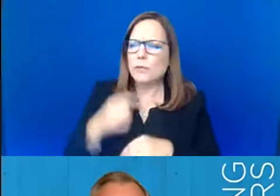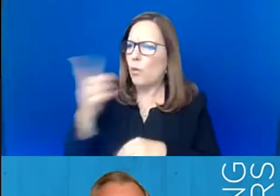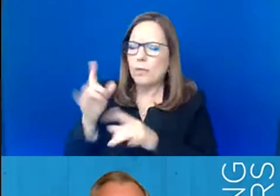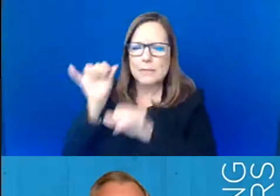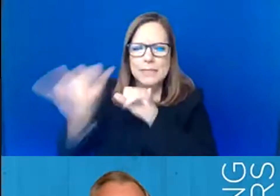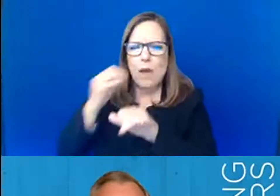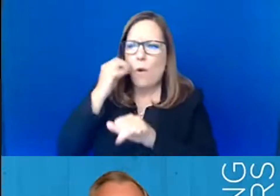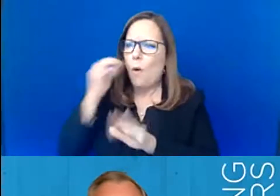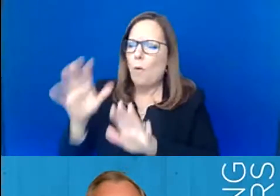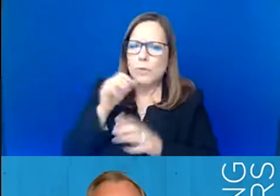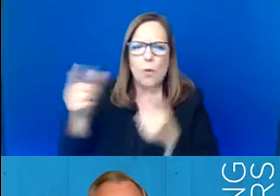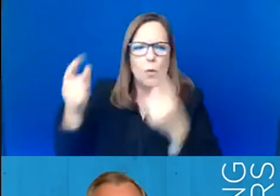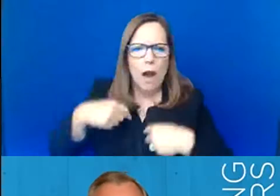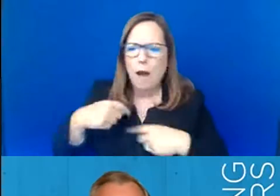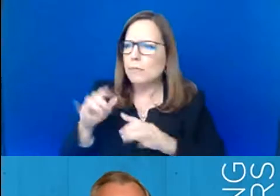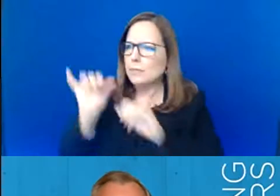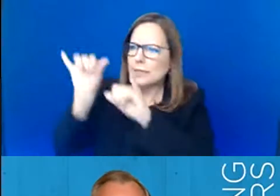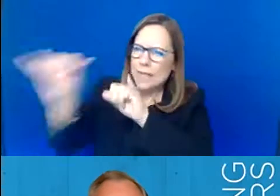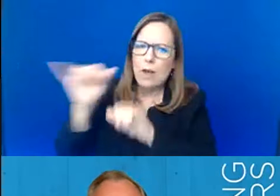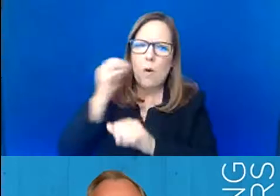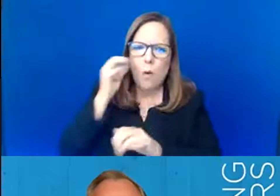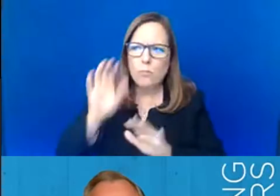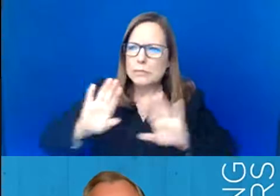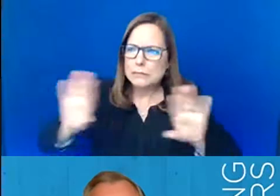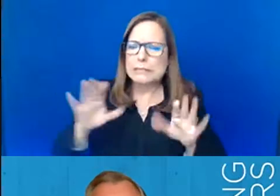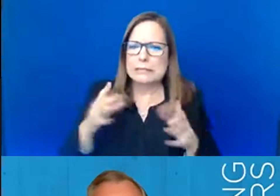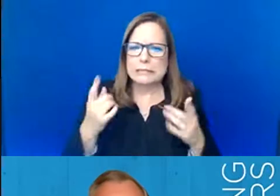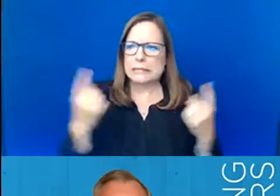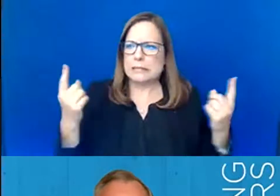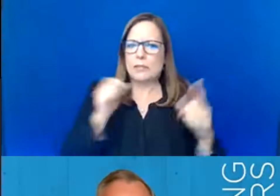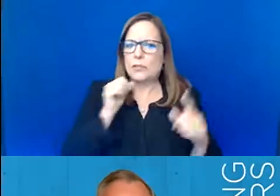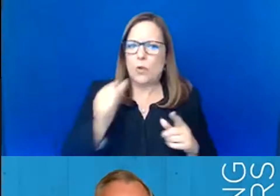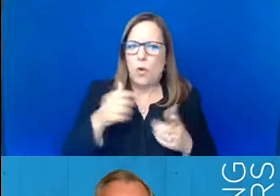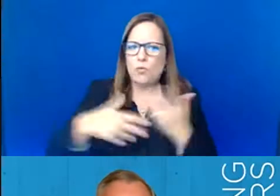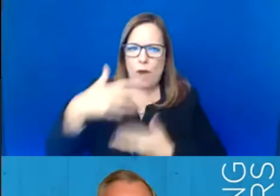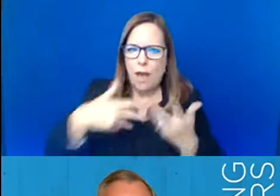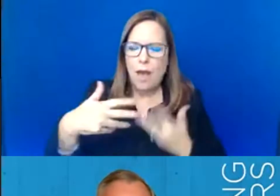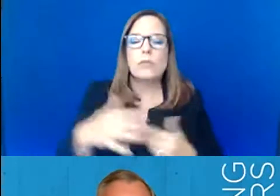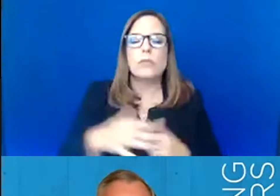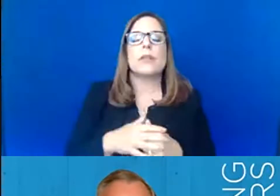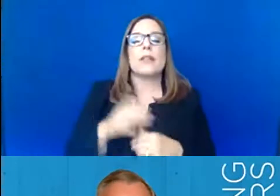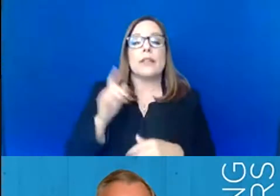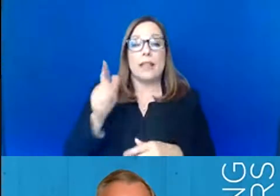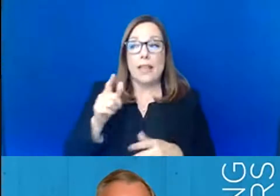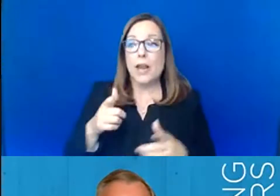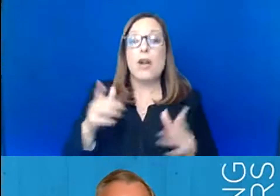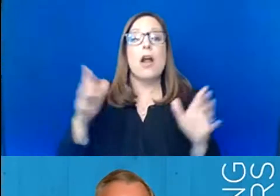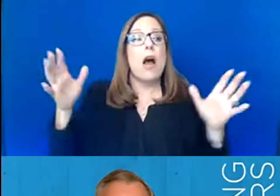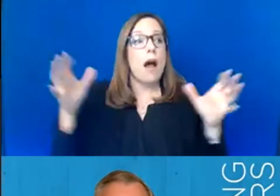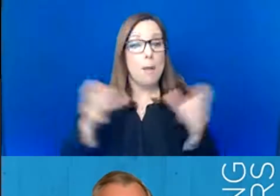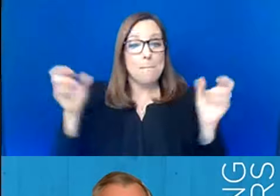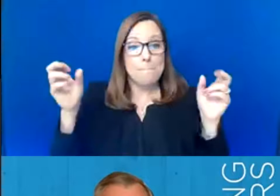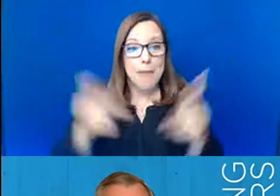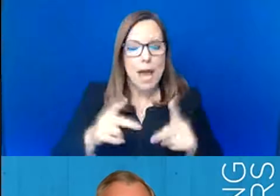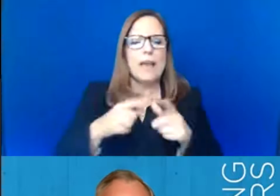folks. And then we reopened the state, people started to come back, and then the Delta variant broke the system again.